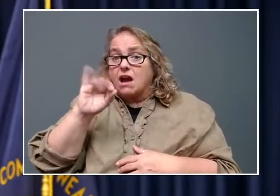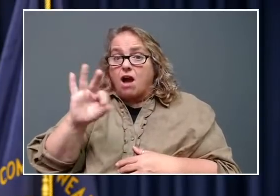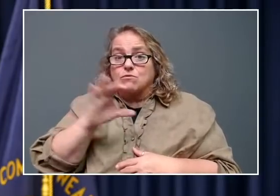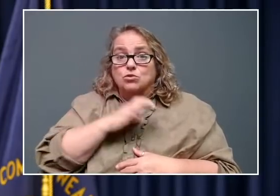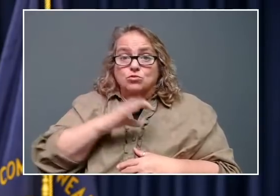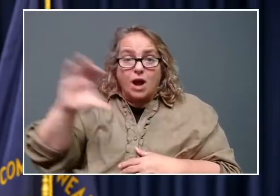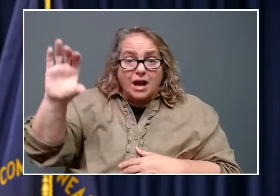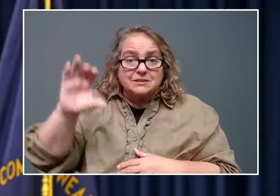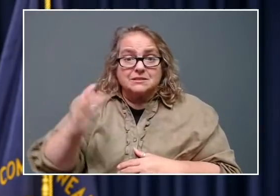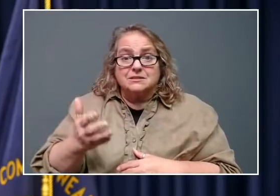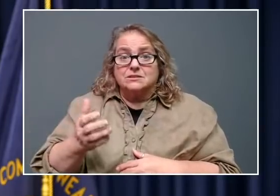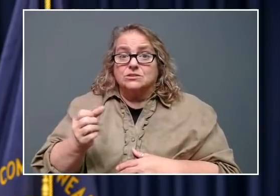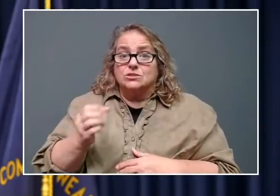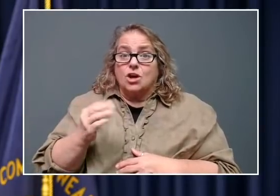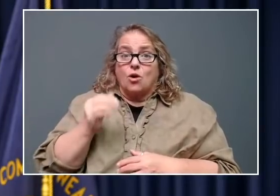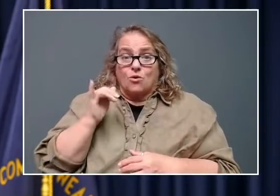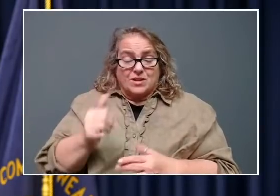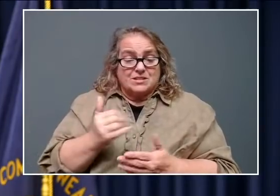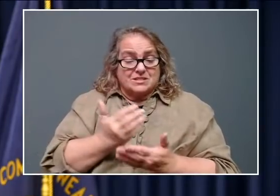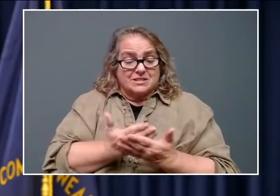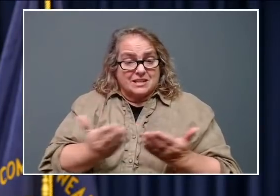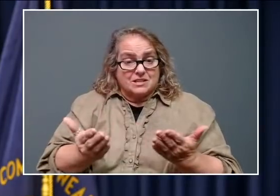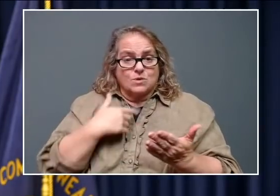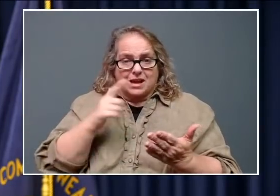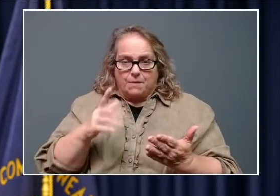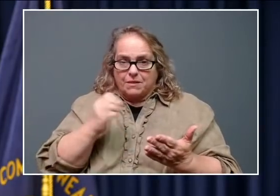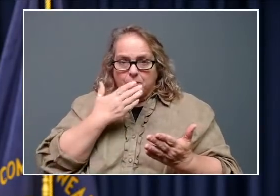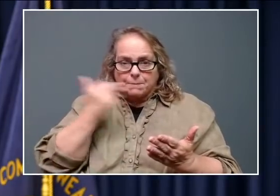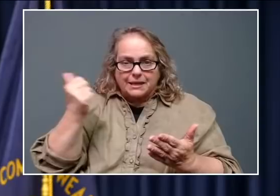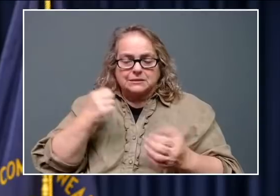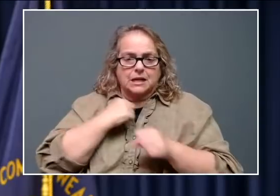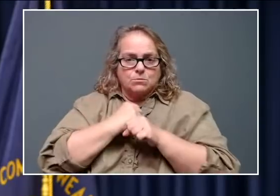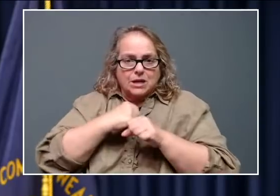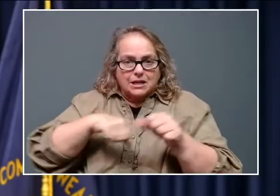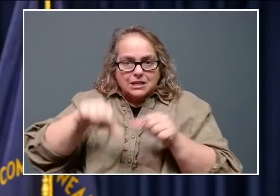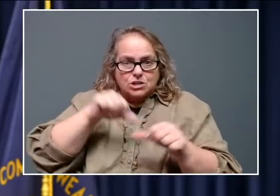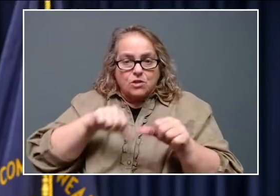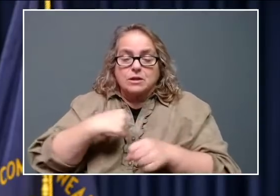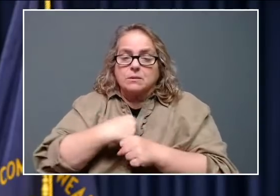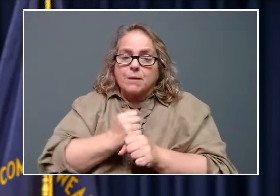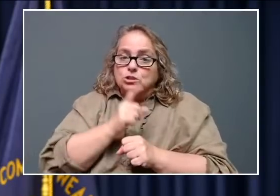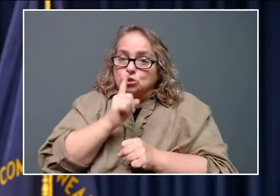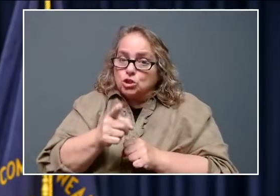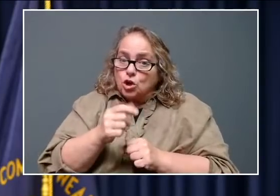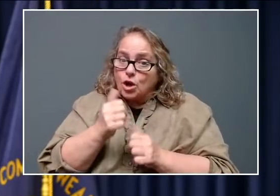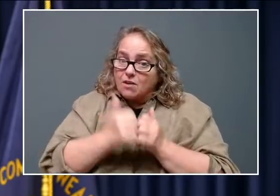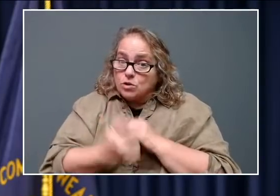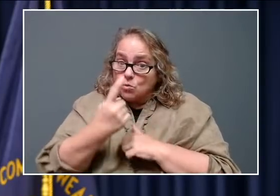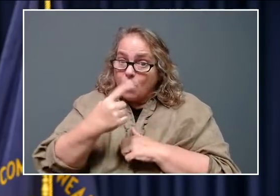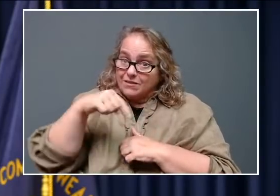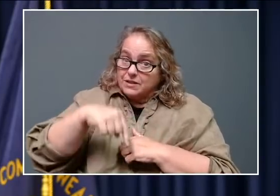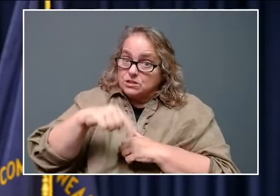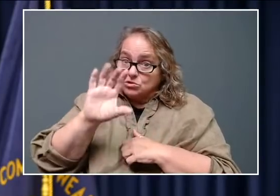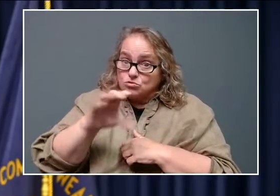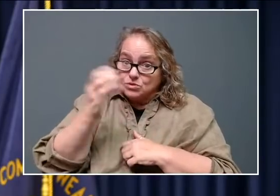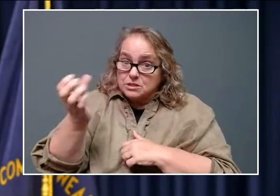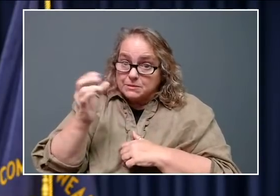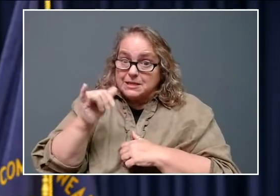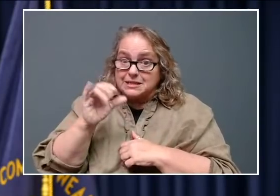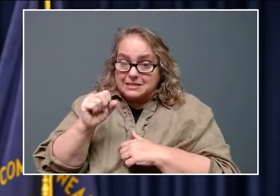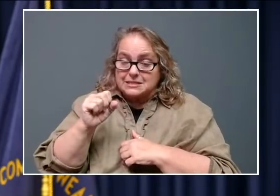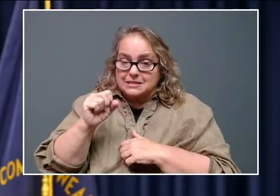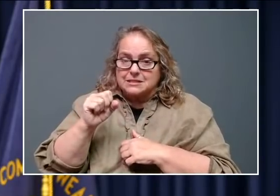where we can be the very best and protect one another. And let's make sure that everybody is at this Christmas, is at next